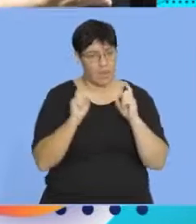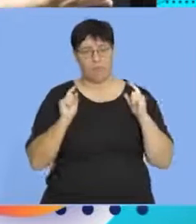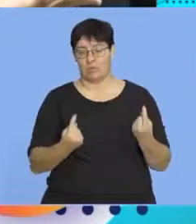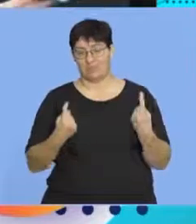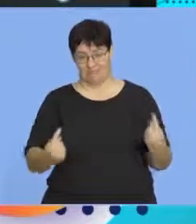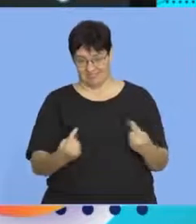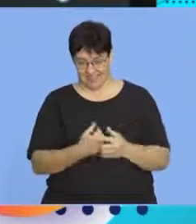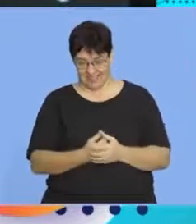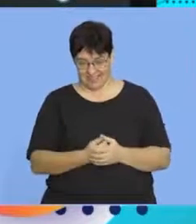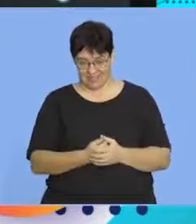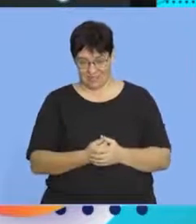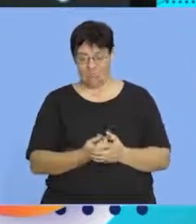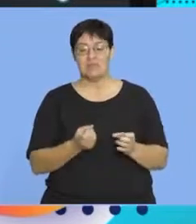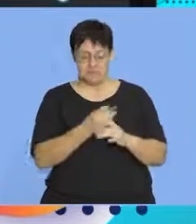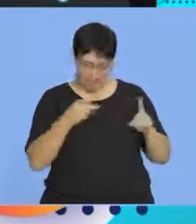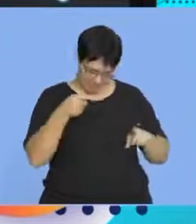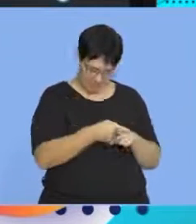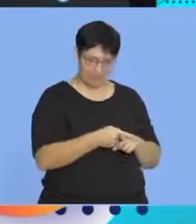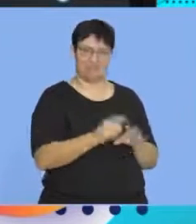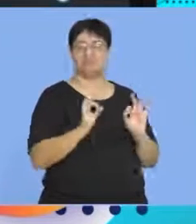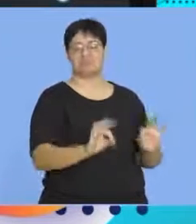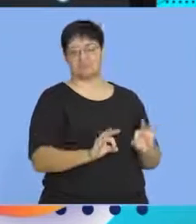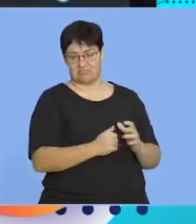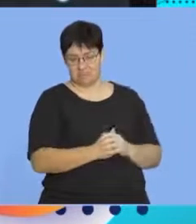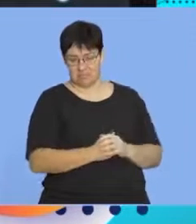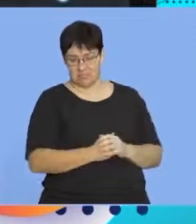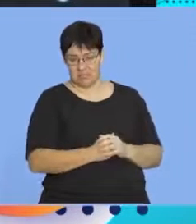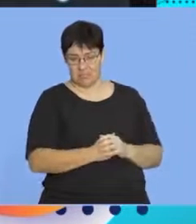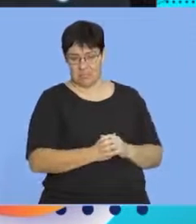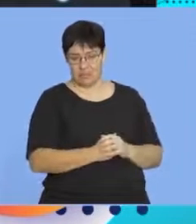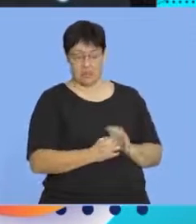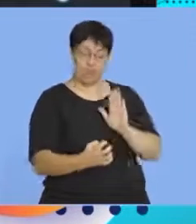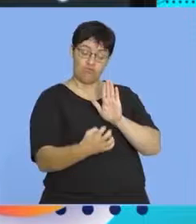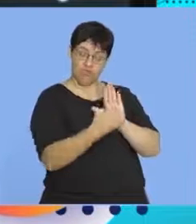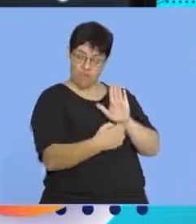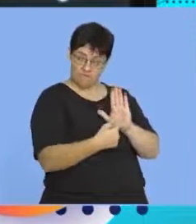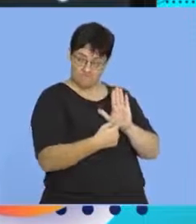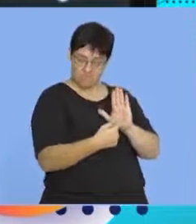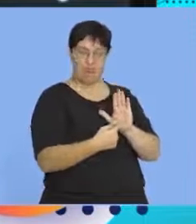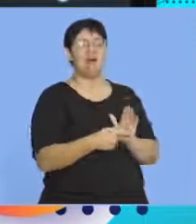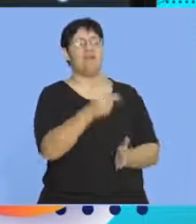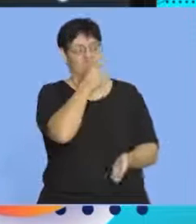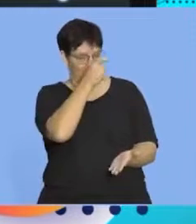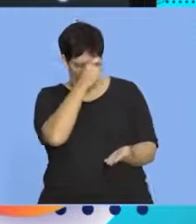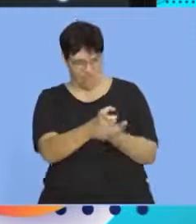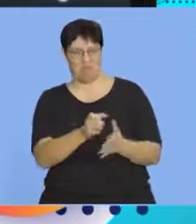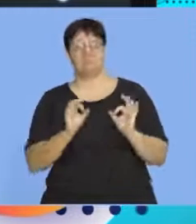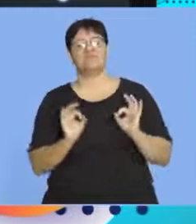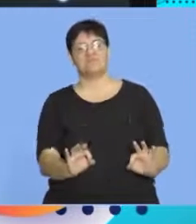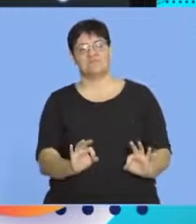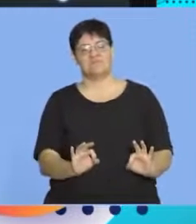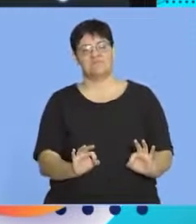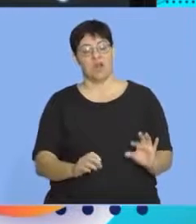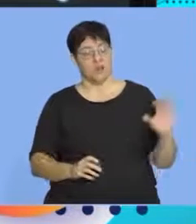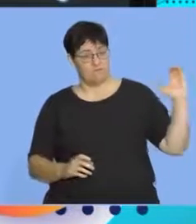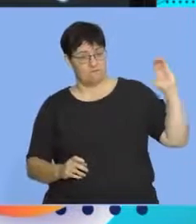as simple as that. So going through the origin works. This graph confirms for me